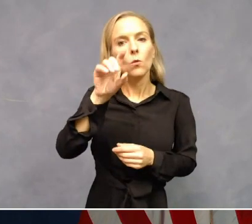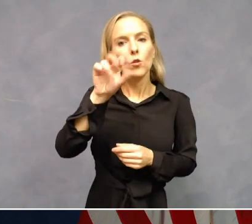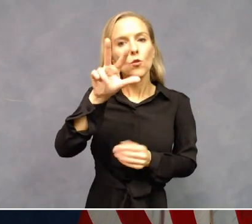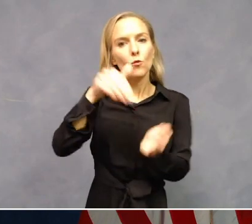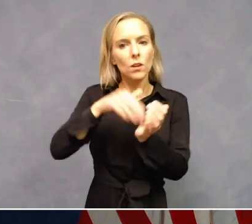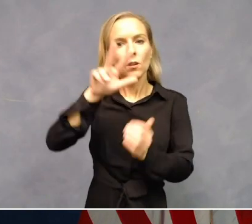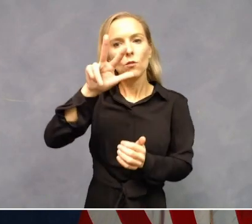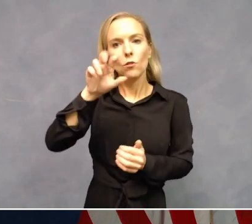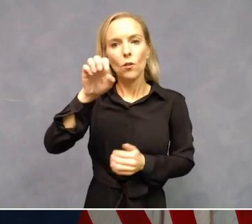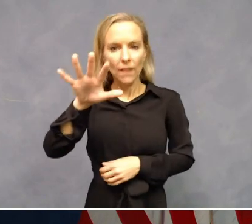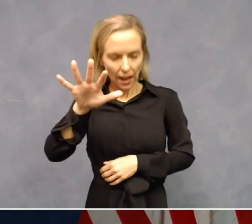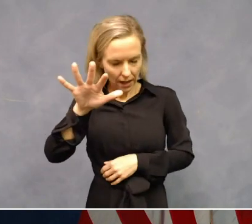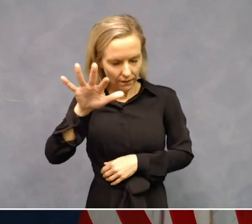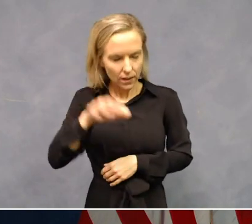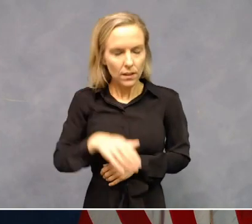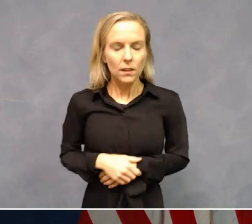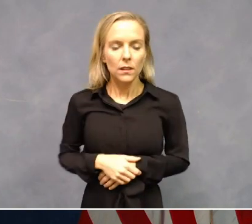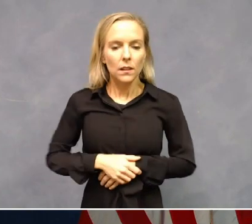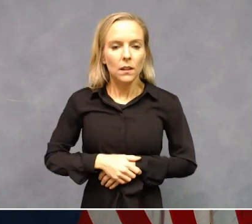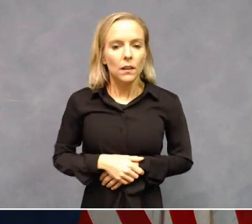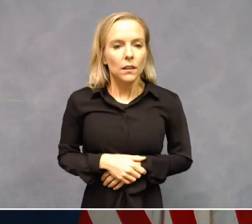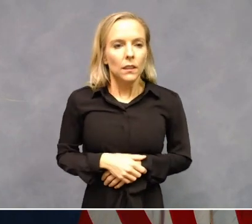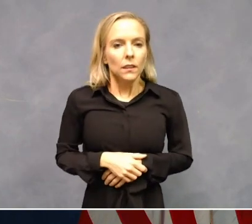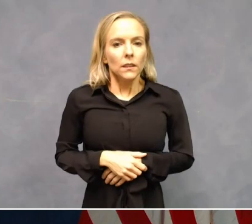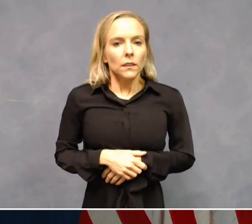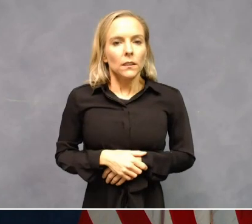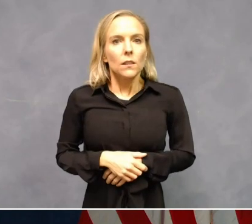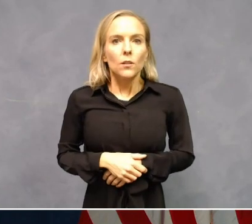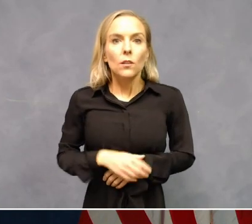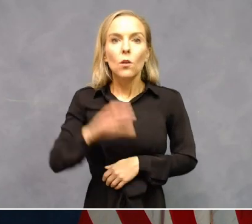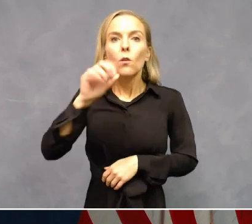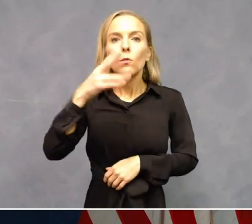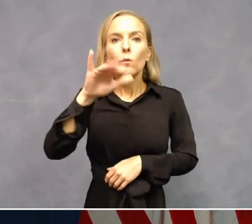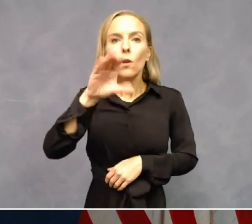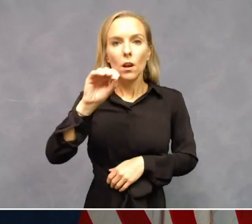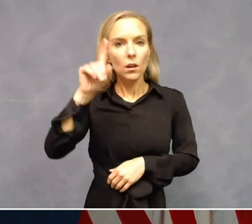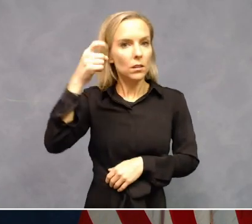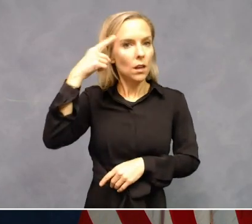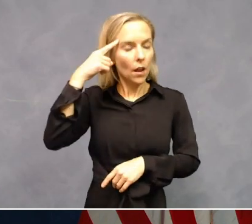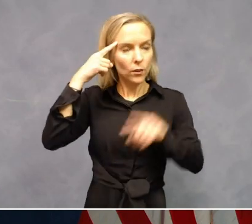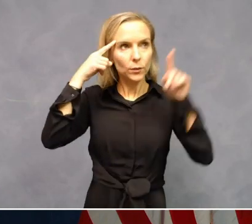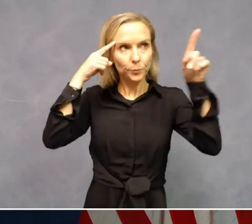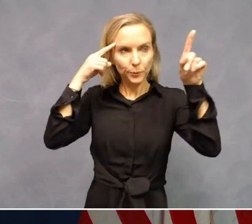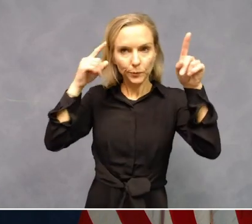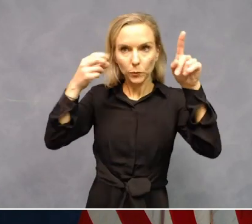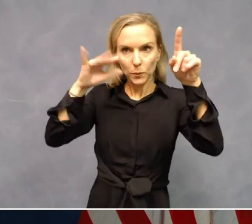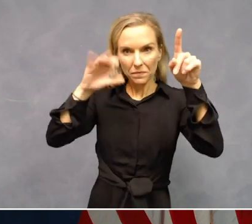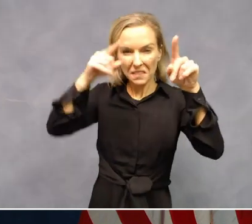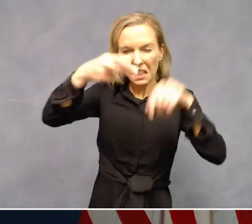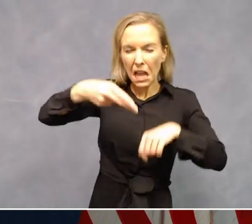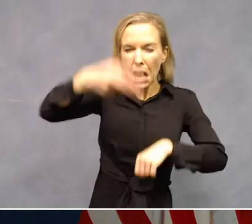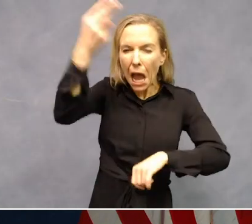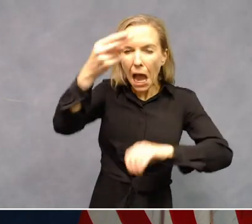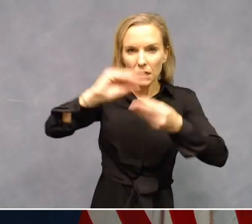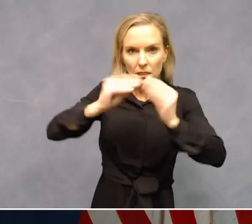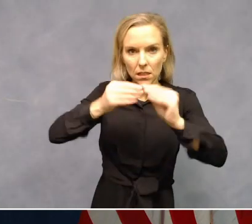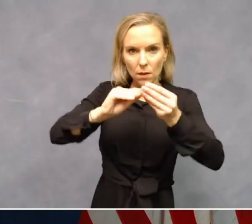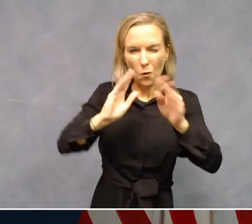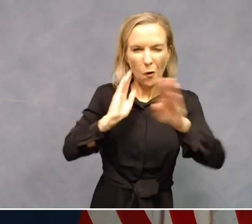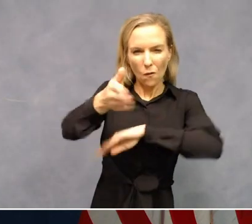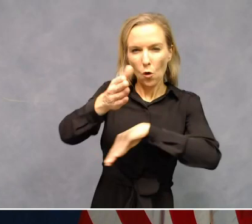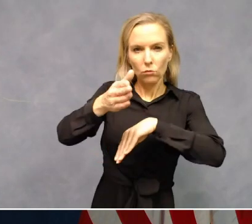103,305. I believe Ohio's governor, after they had the highest number of cases, over 3,000